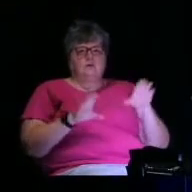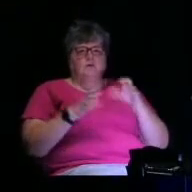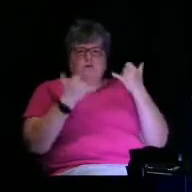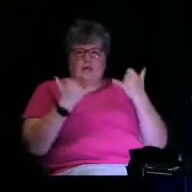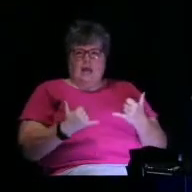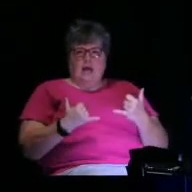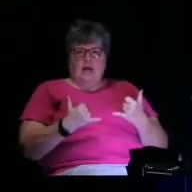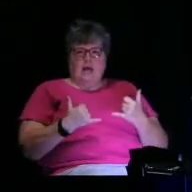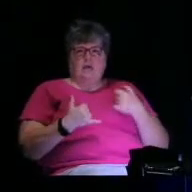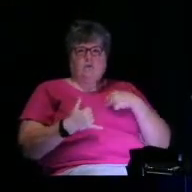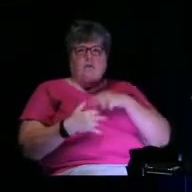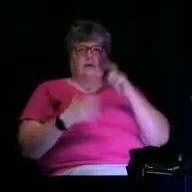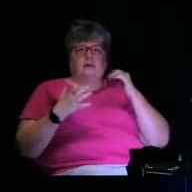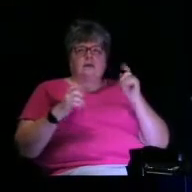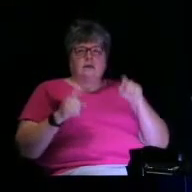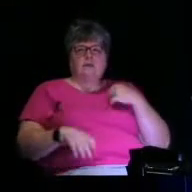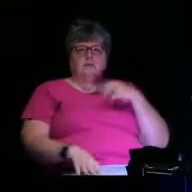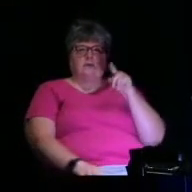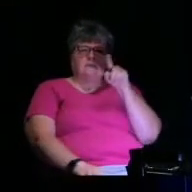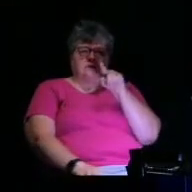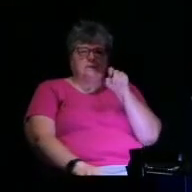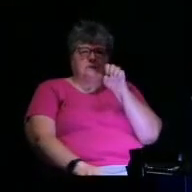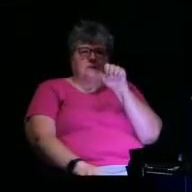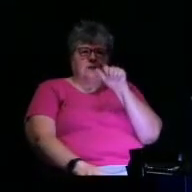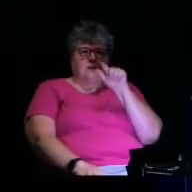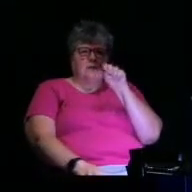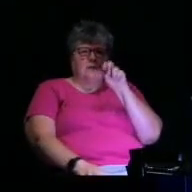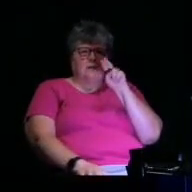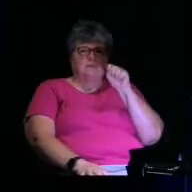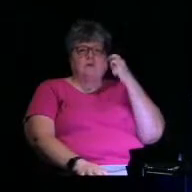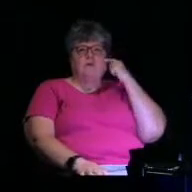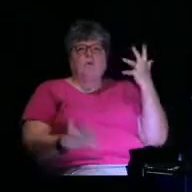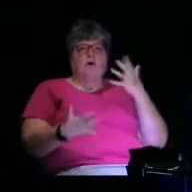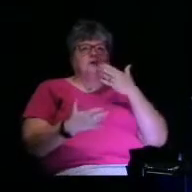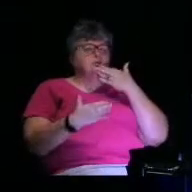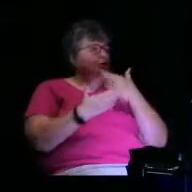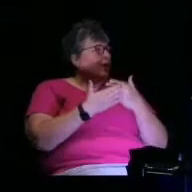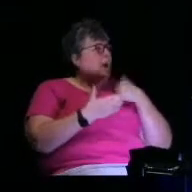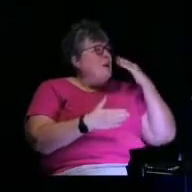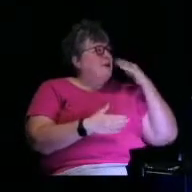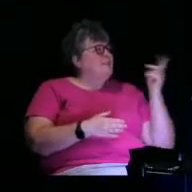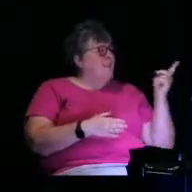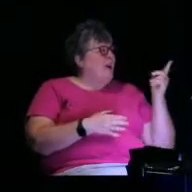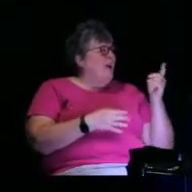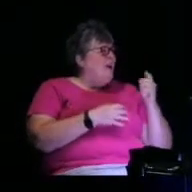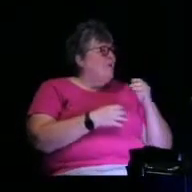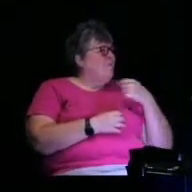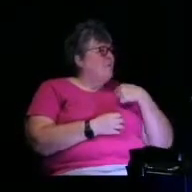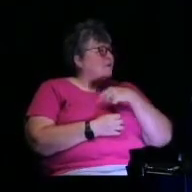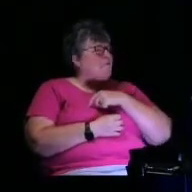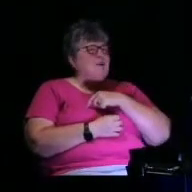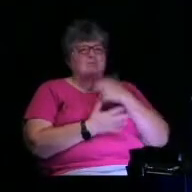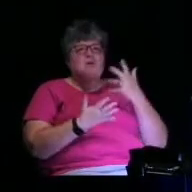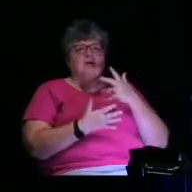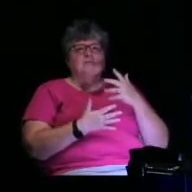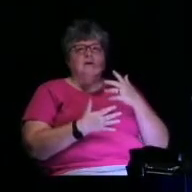need to be zealous for what is good. It's going to be there. I know it. I have faith. What are we